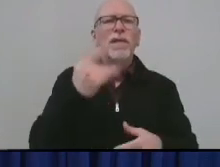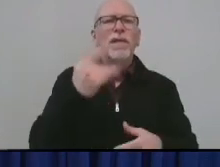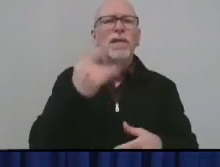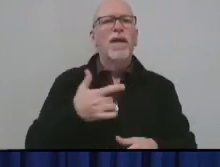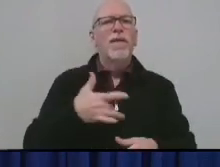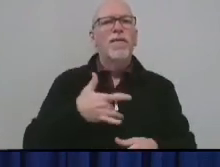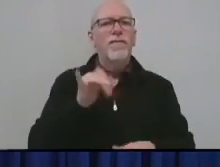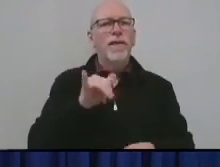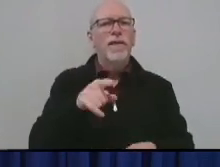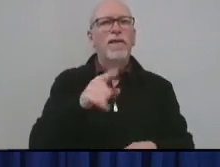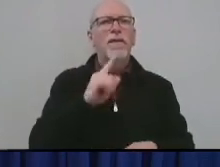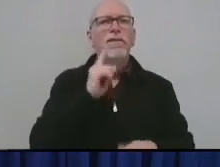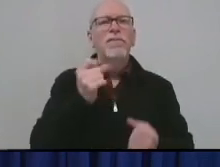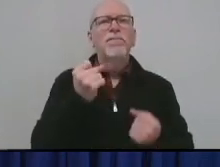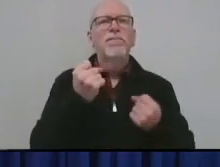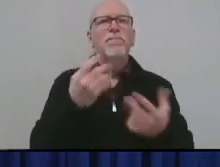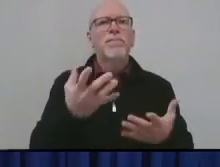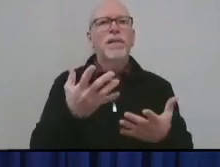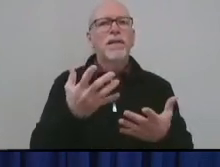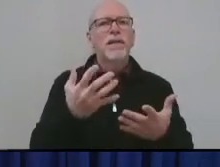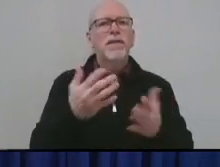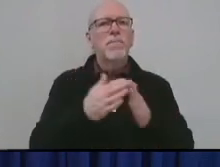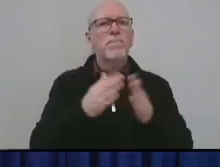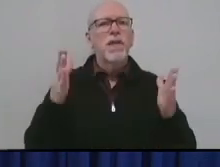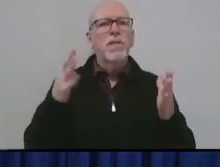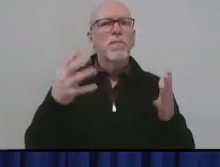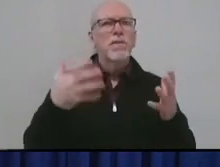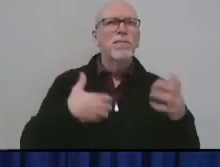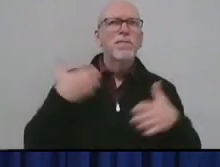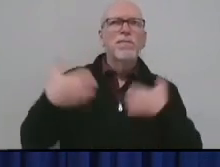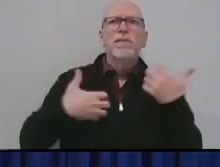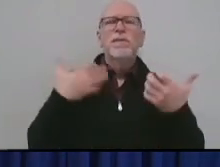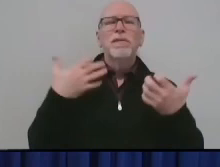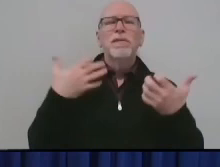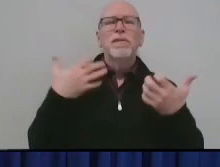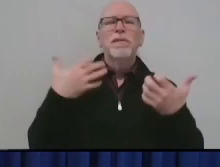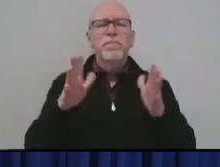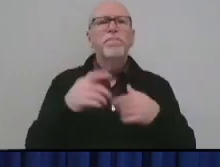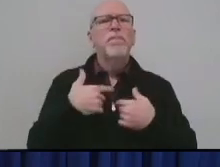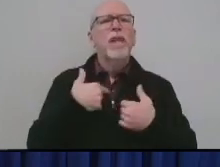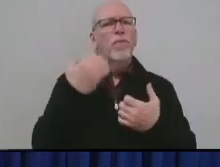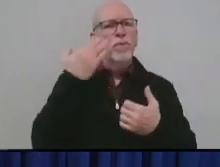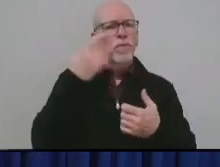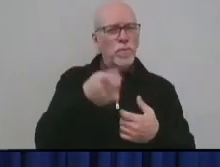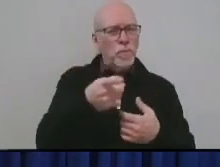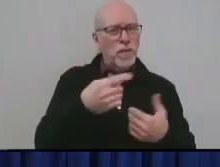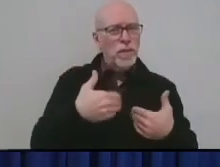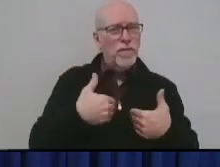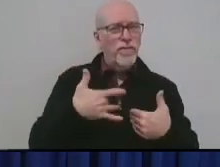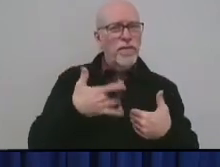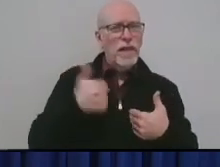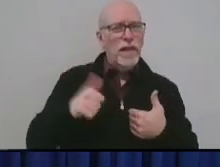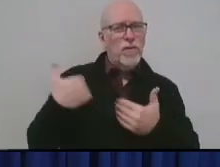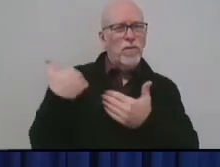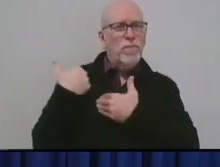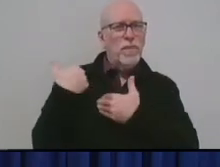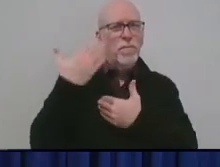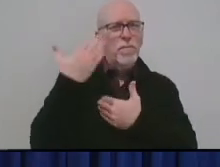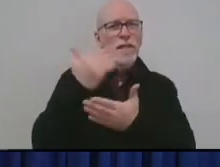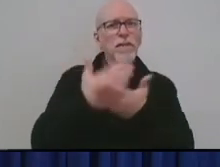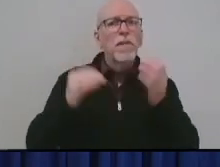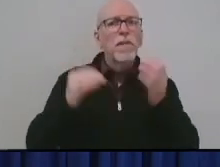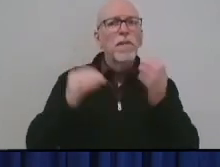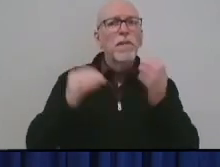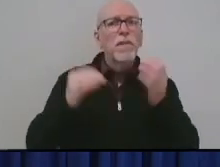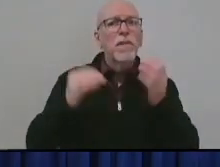lot of public outrage about it. And I wanted to know, do you take any responsibility for the fact, some teachers were signed up